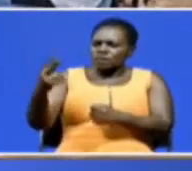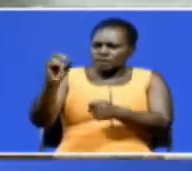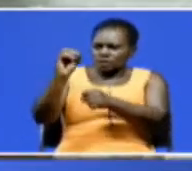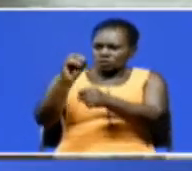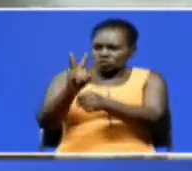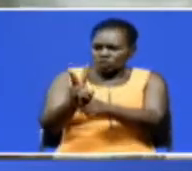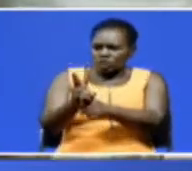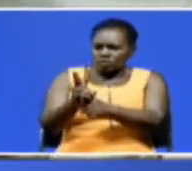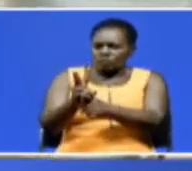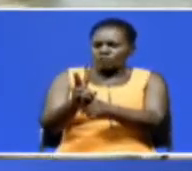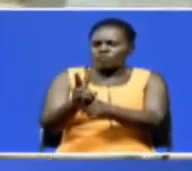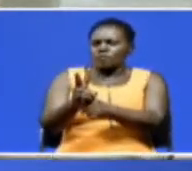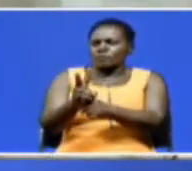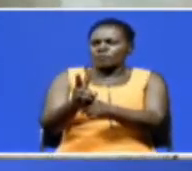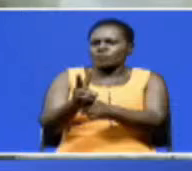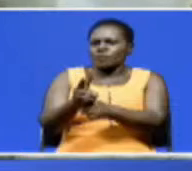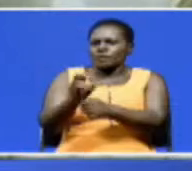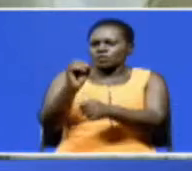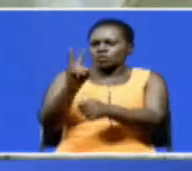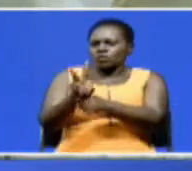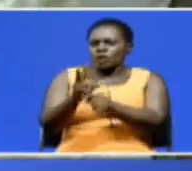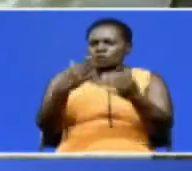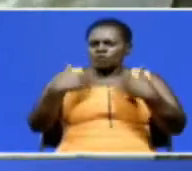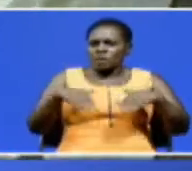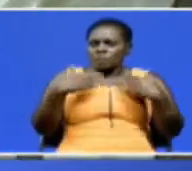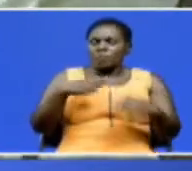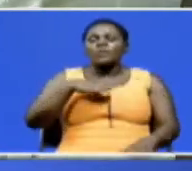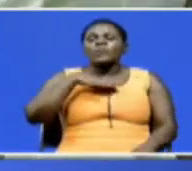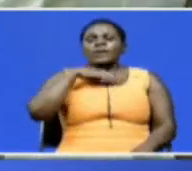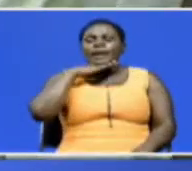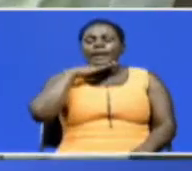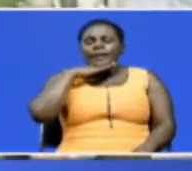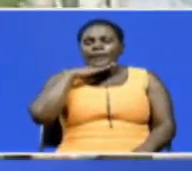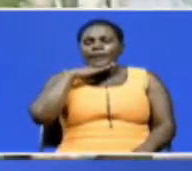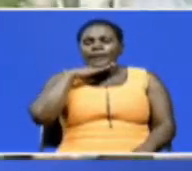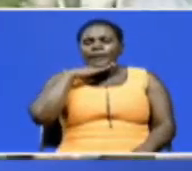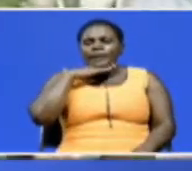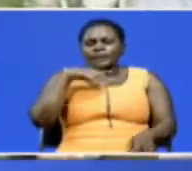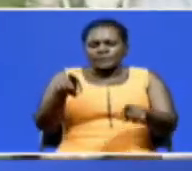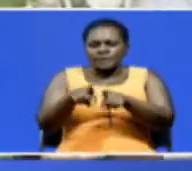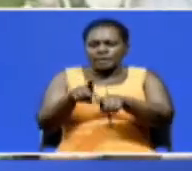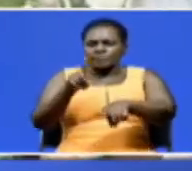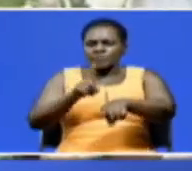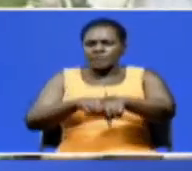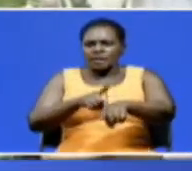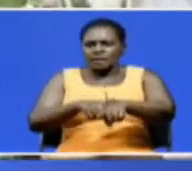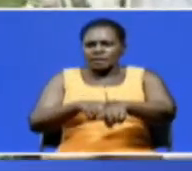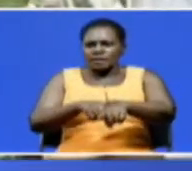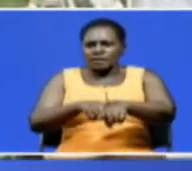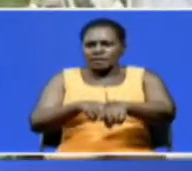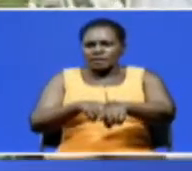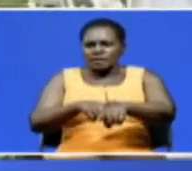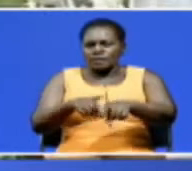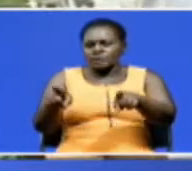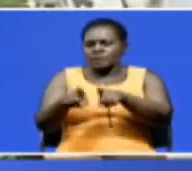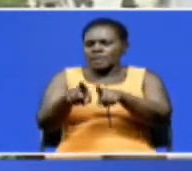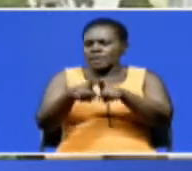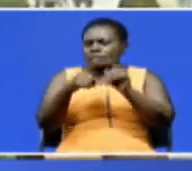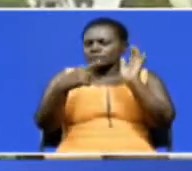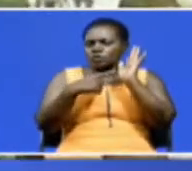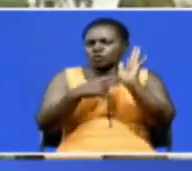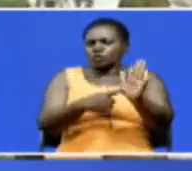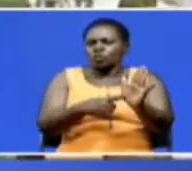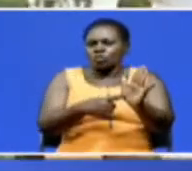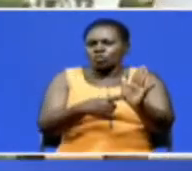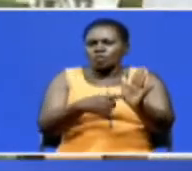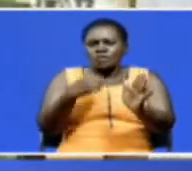47,212 caseloads. A further 12 people have succumbed to COVID-19 over the same period. The statistics also show that the